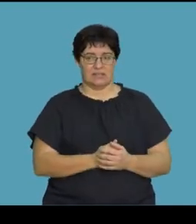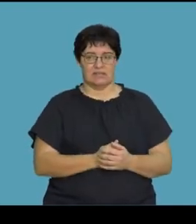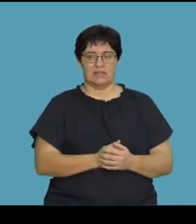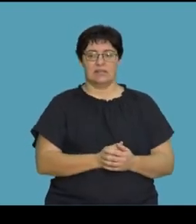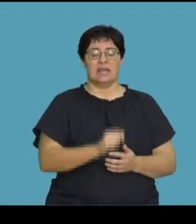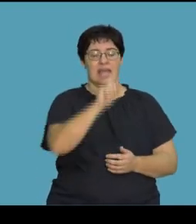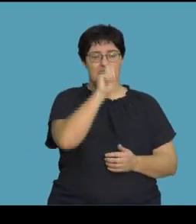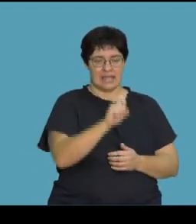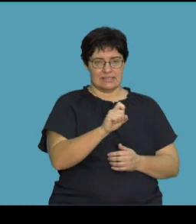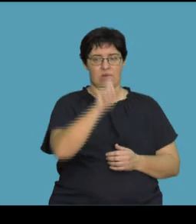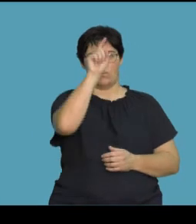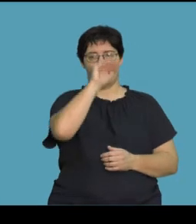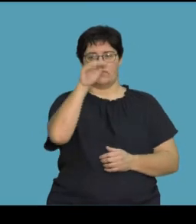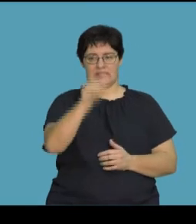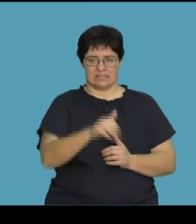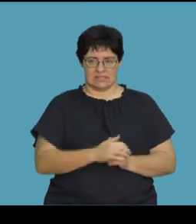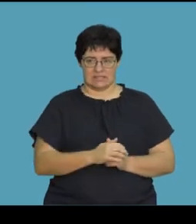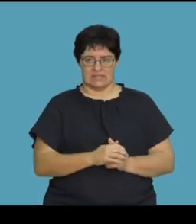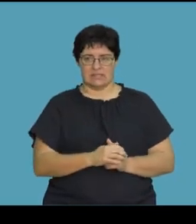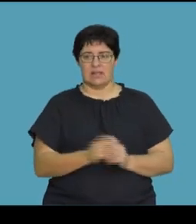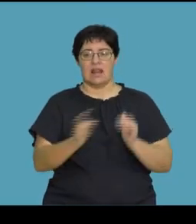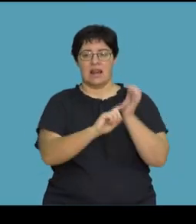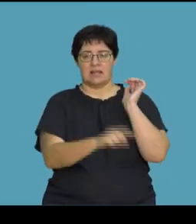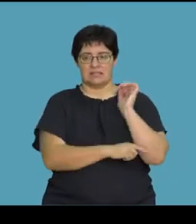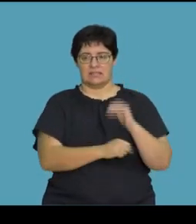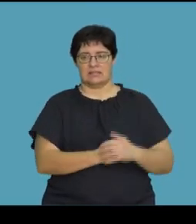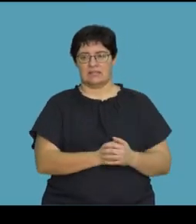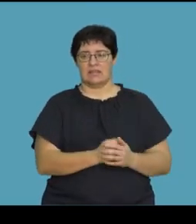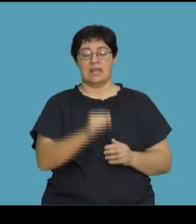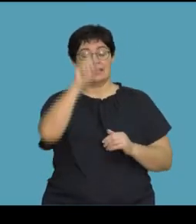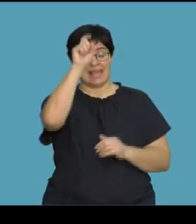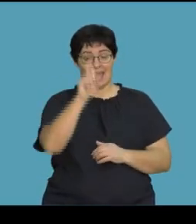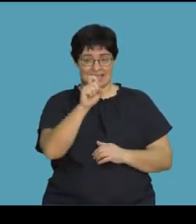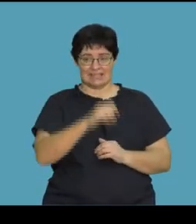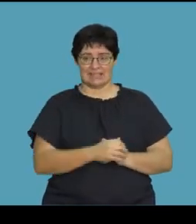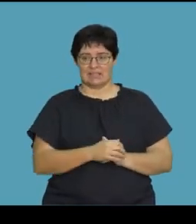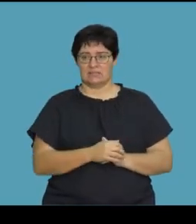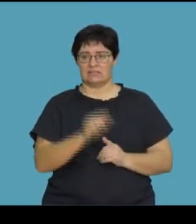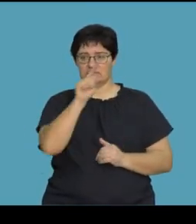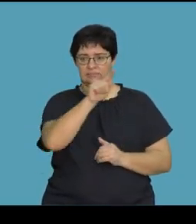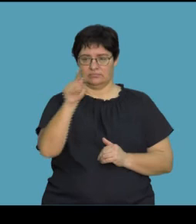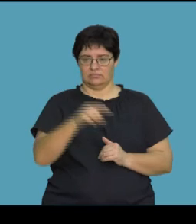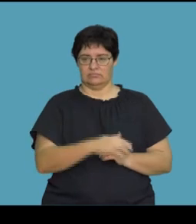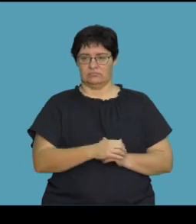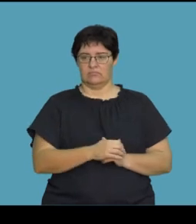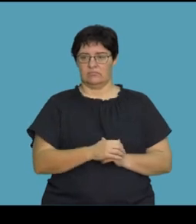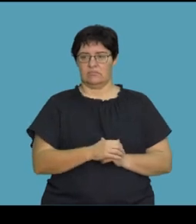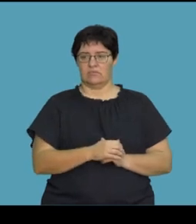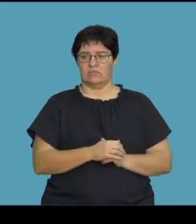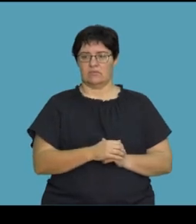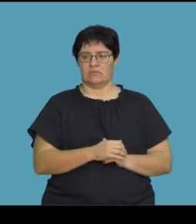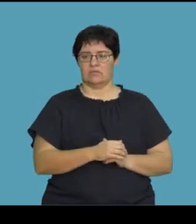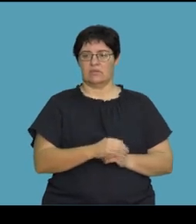to the exponent of 1 over 6. And then lastly, this will be x to the exponent of